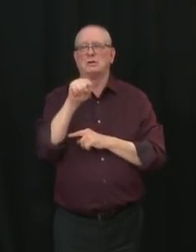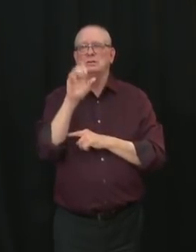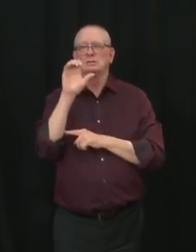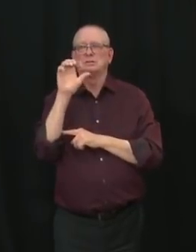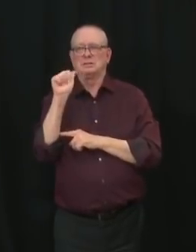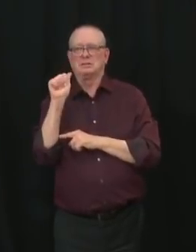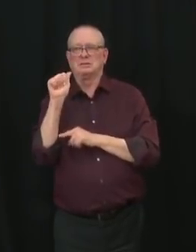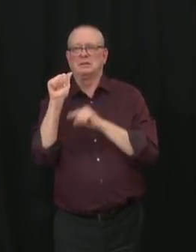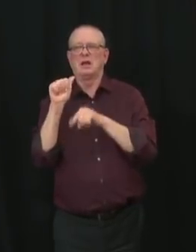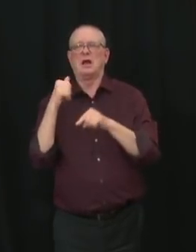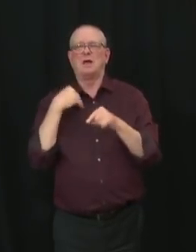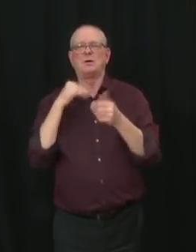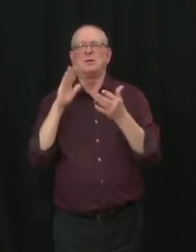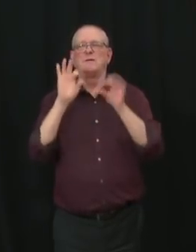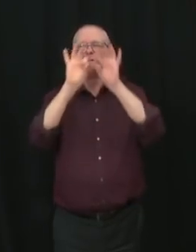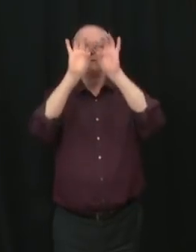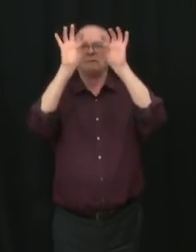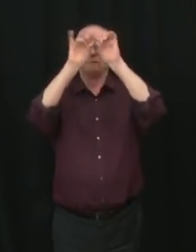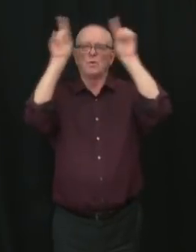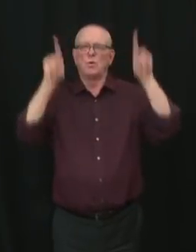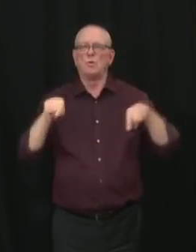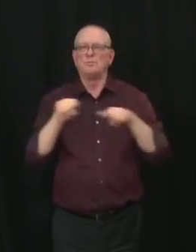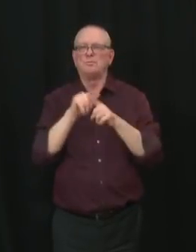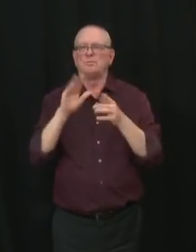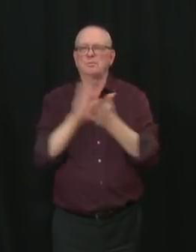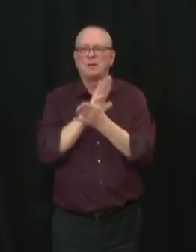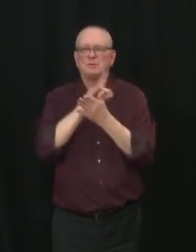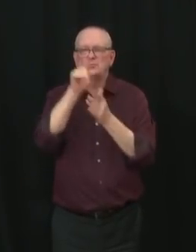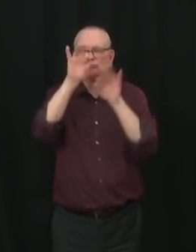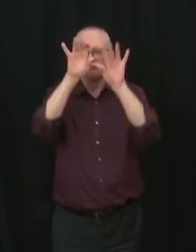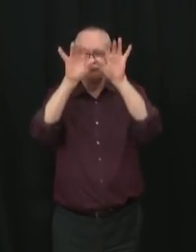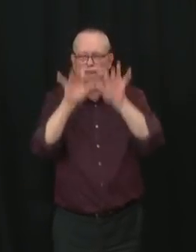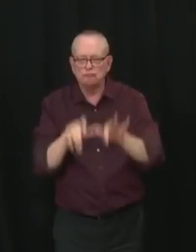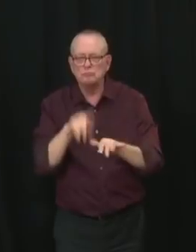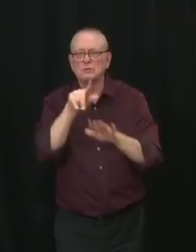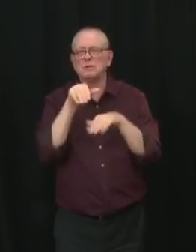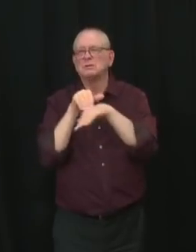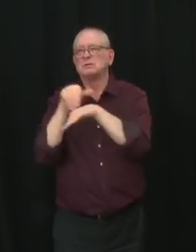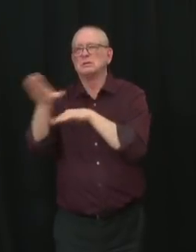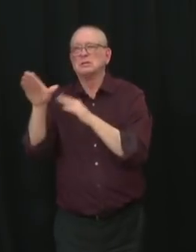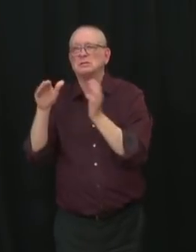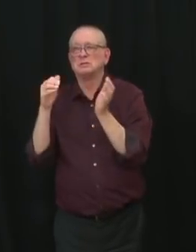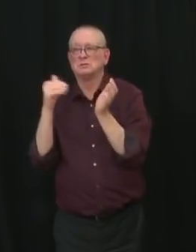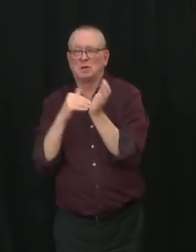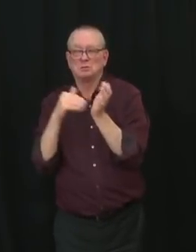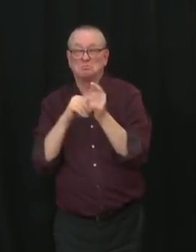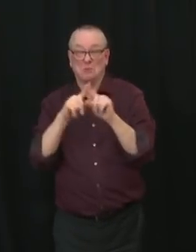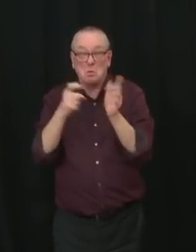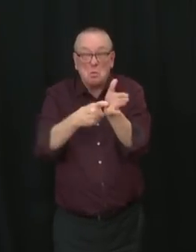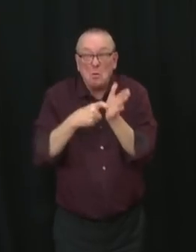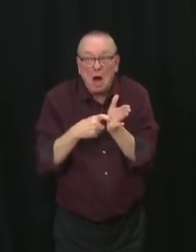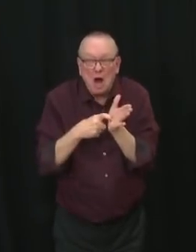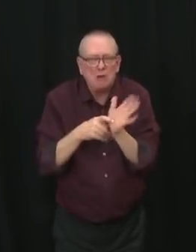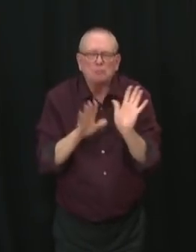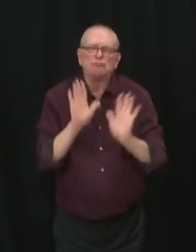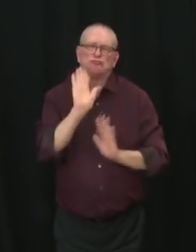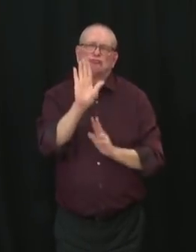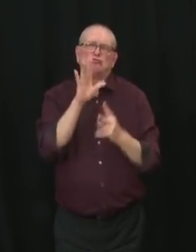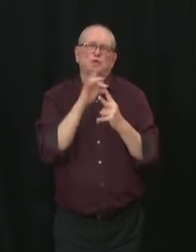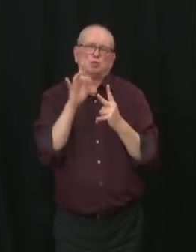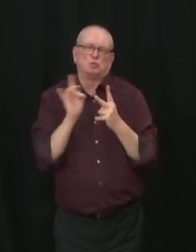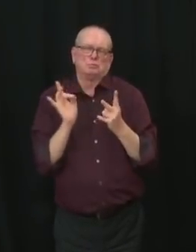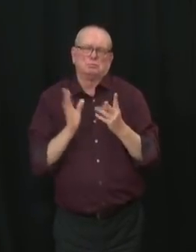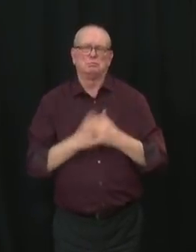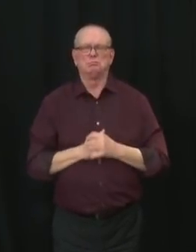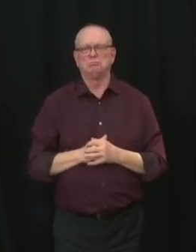This reporting is optional, but may be important or helpful to some individuals. I've also heard that some Albertans think they may